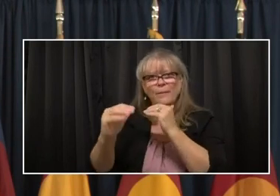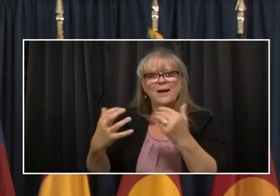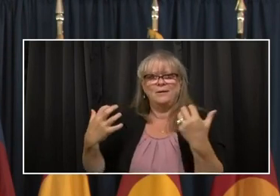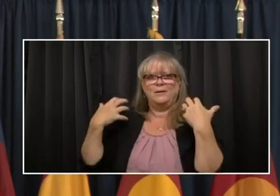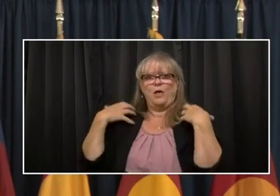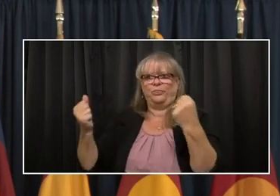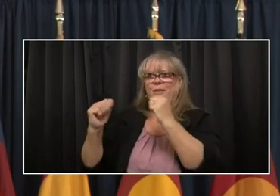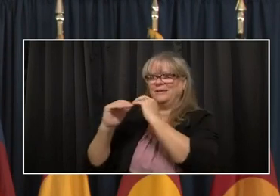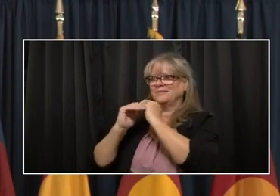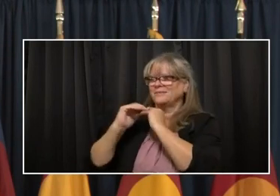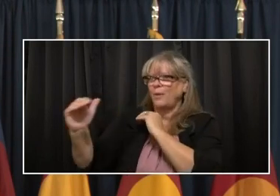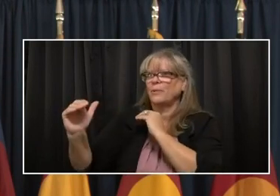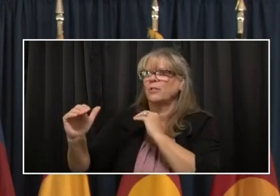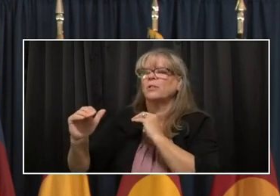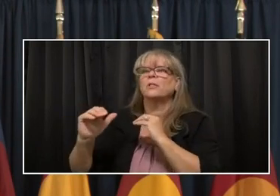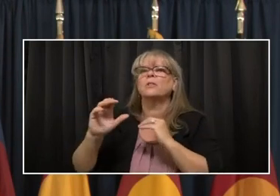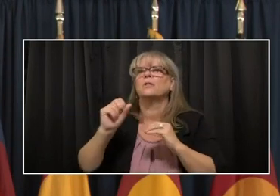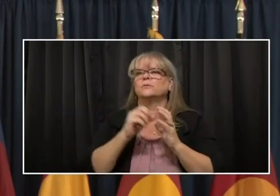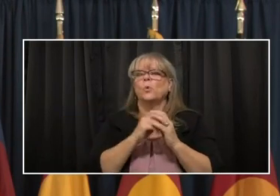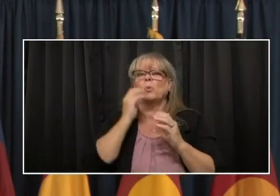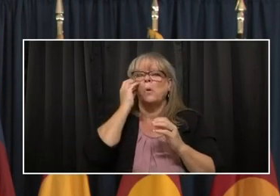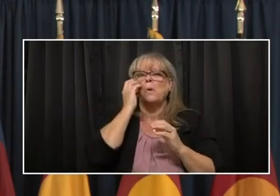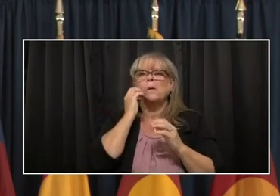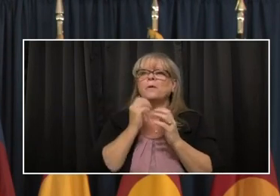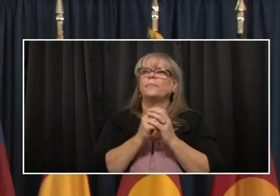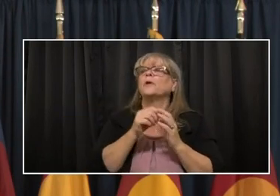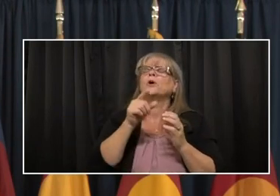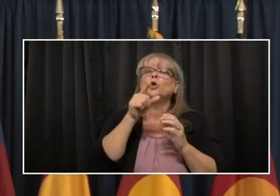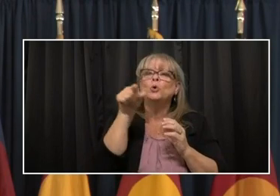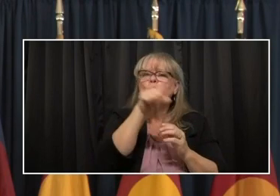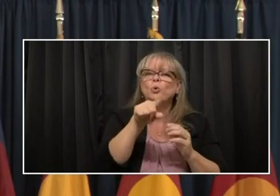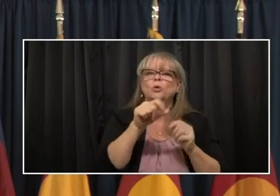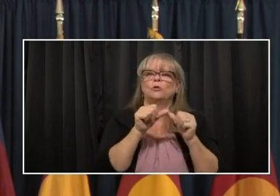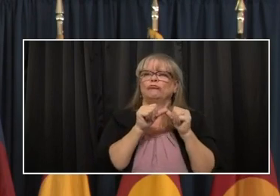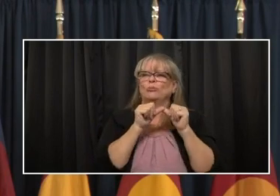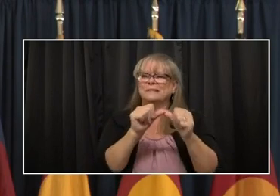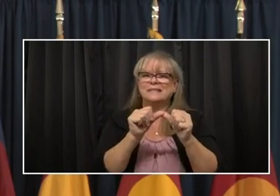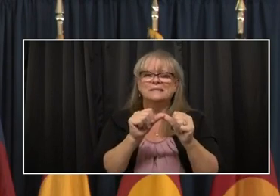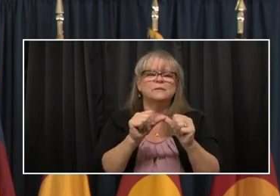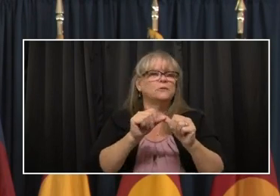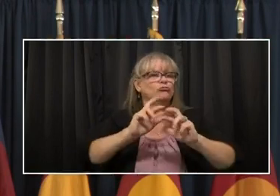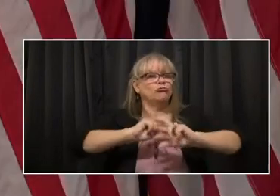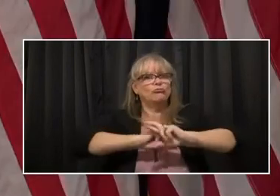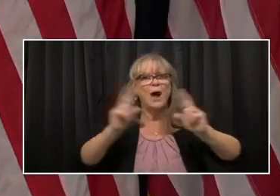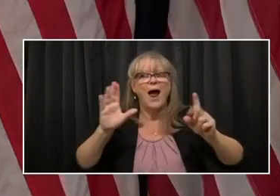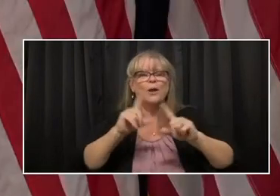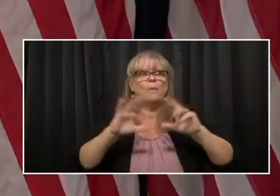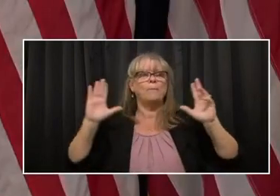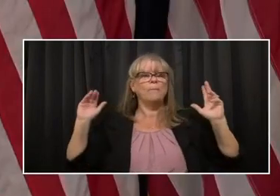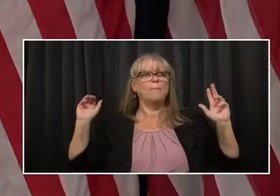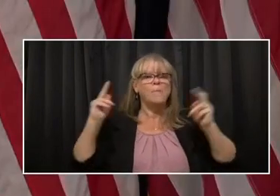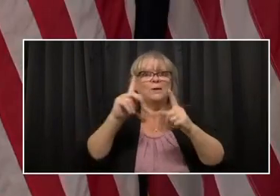period and show how resilient we are and ready to bounce back. Happy to take some questions.